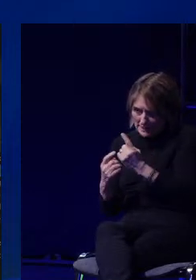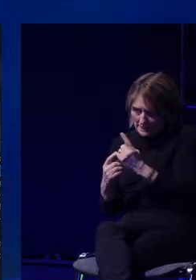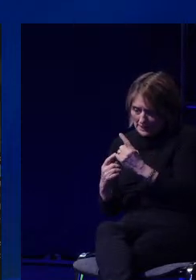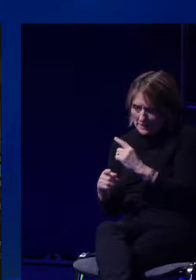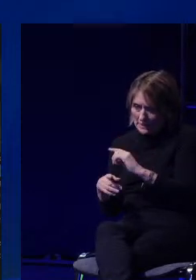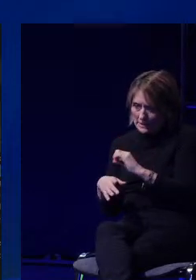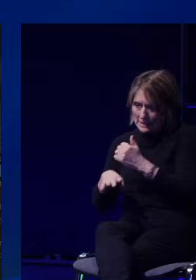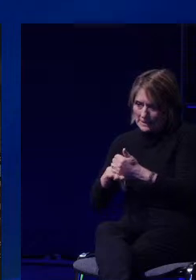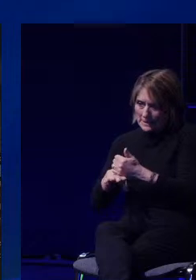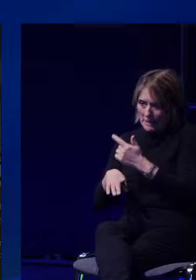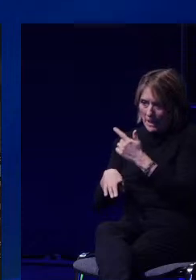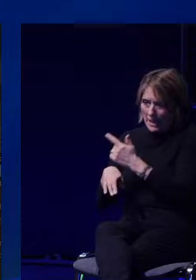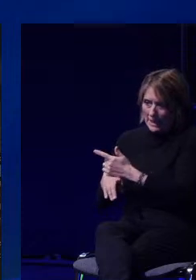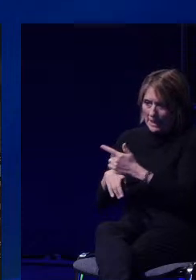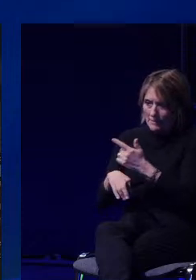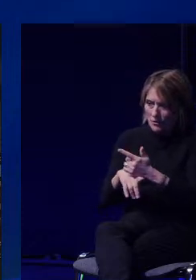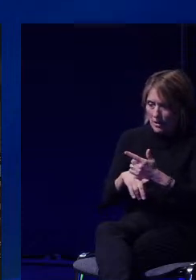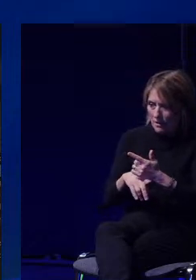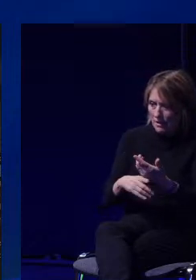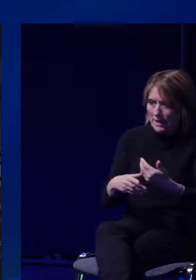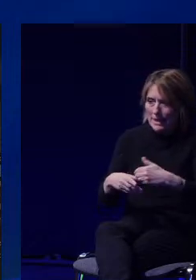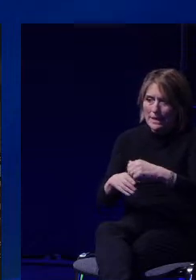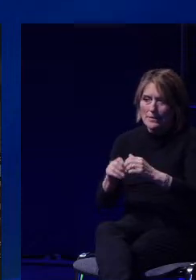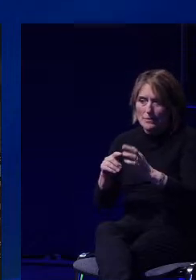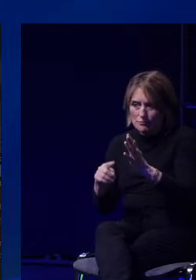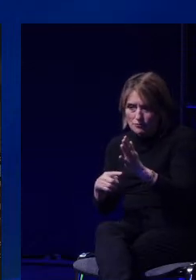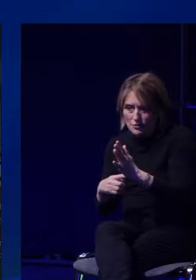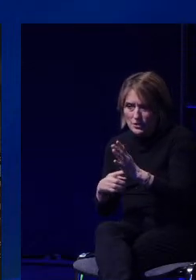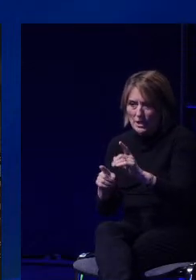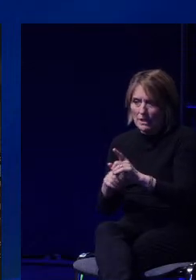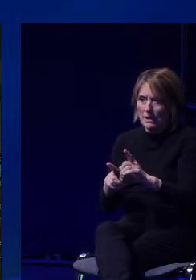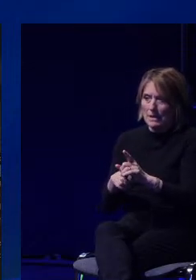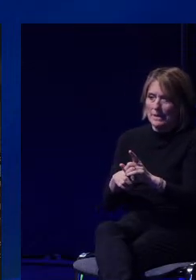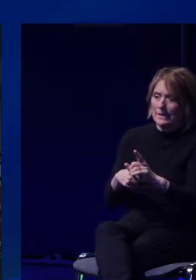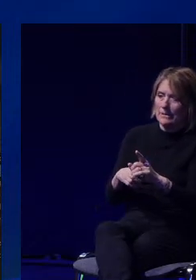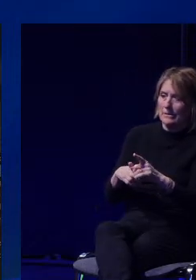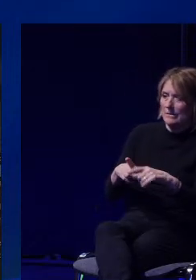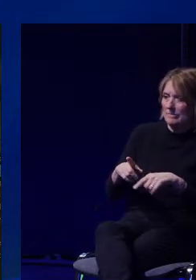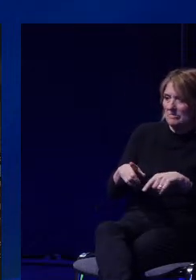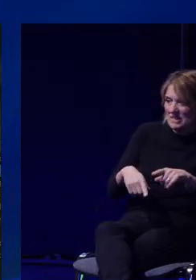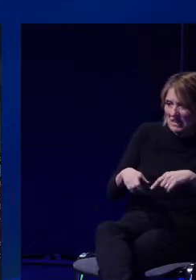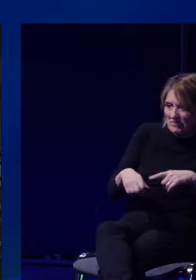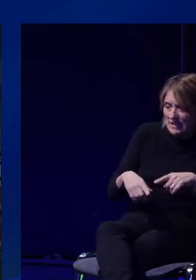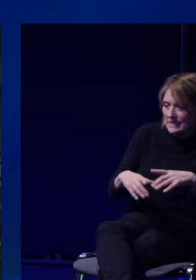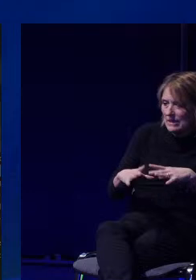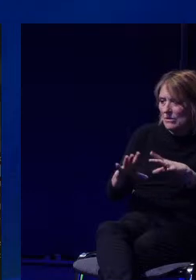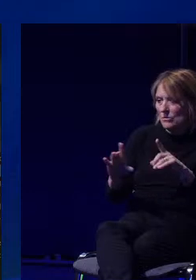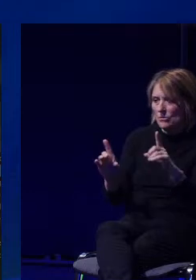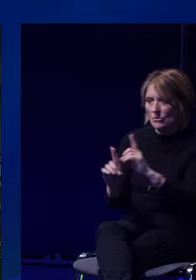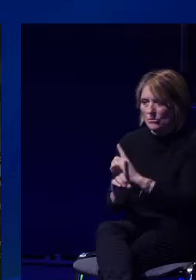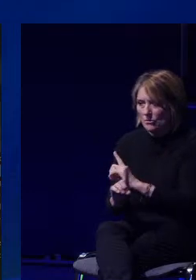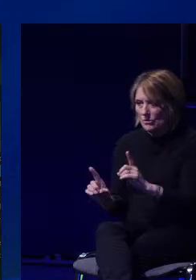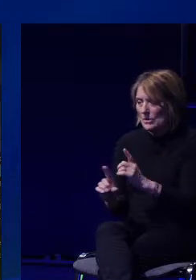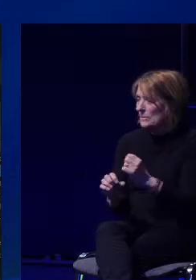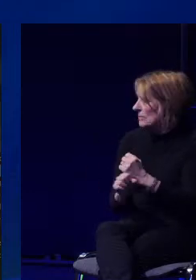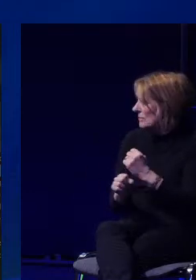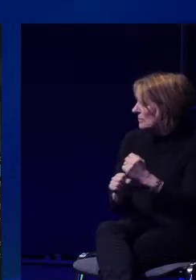your project. If you're a writer, a DP, a director, I think it makes sense to